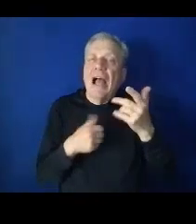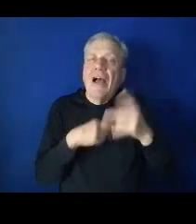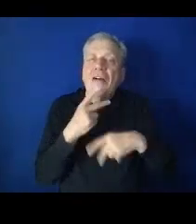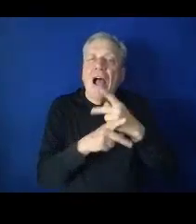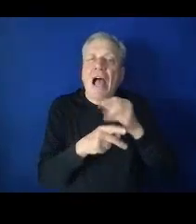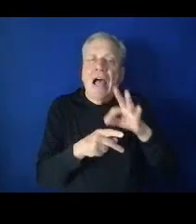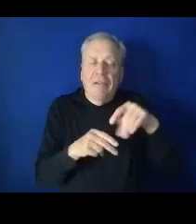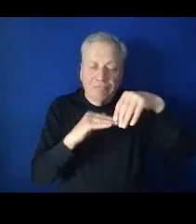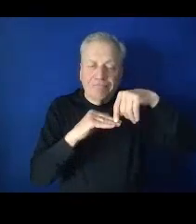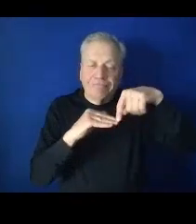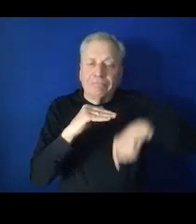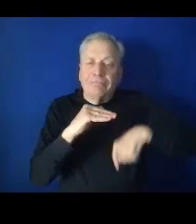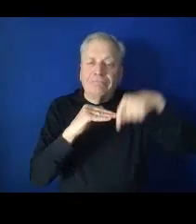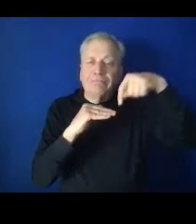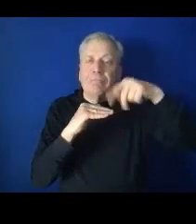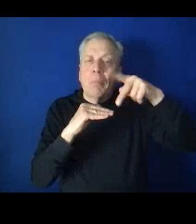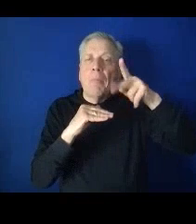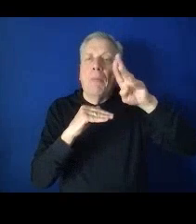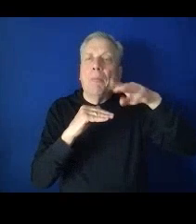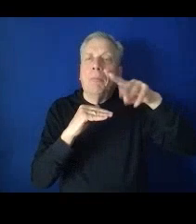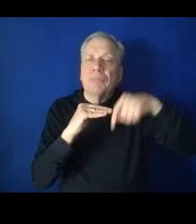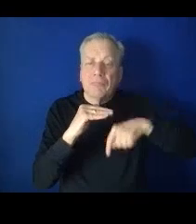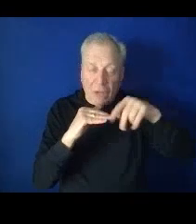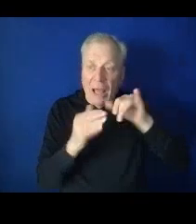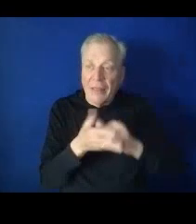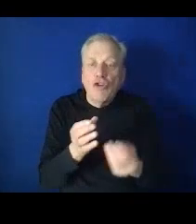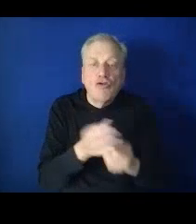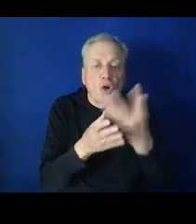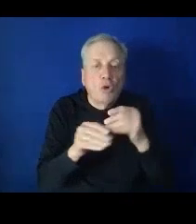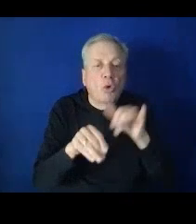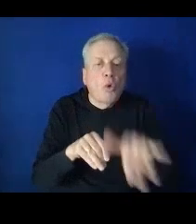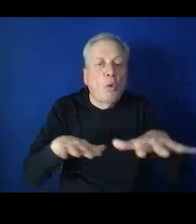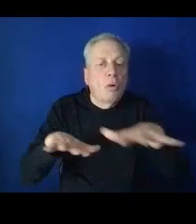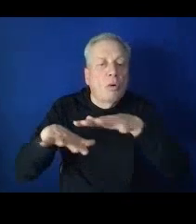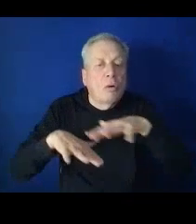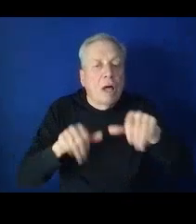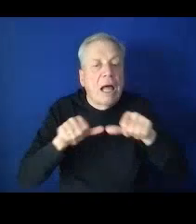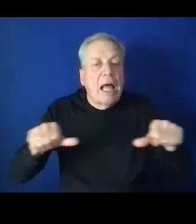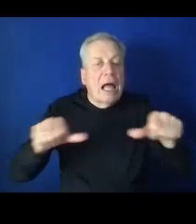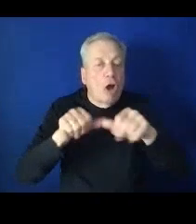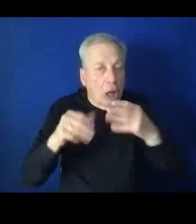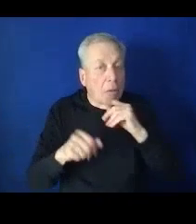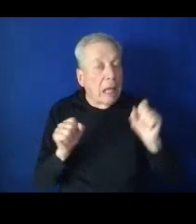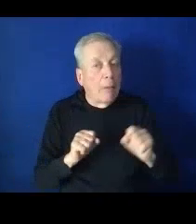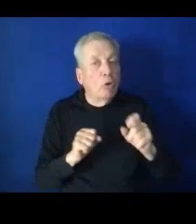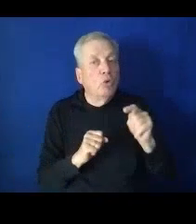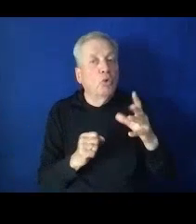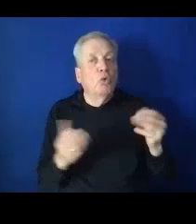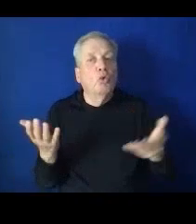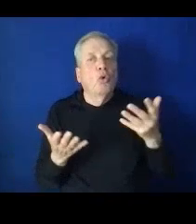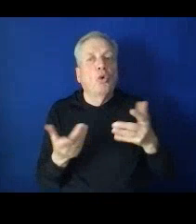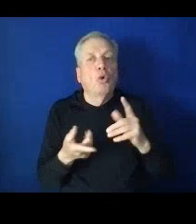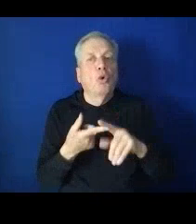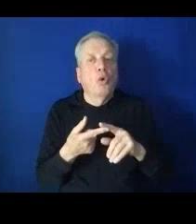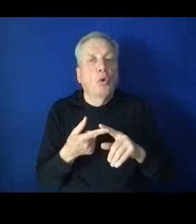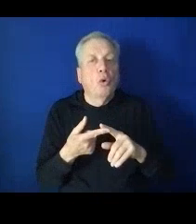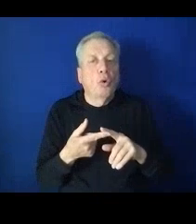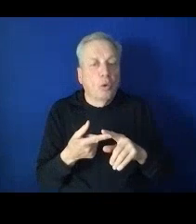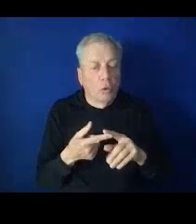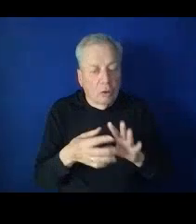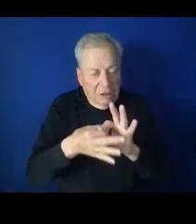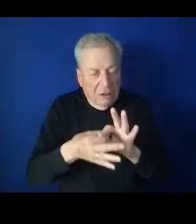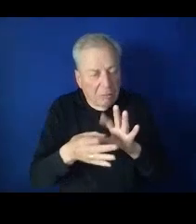And so it grows in the terraces, and then it's able to create its own environment